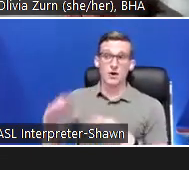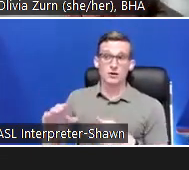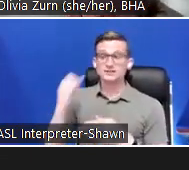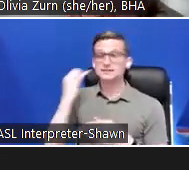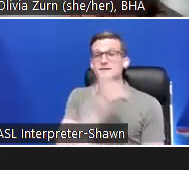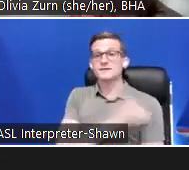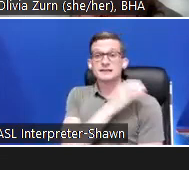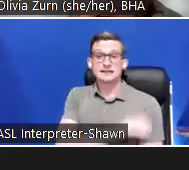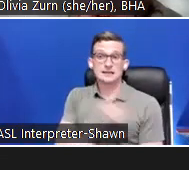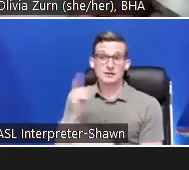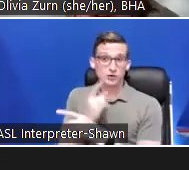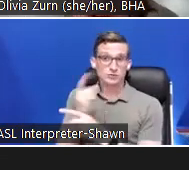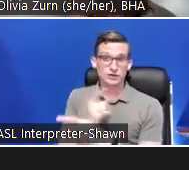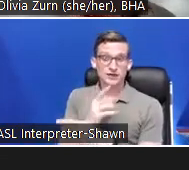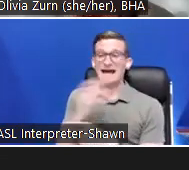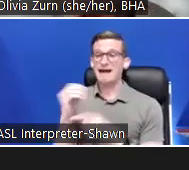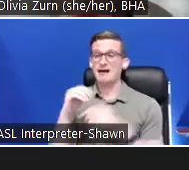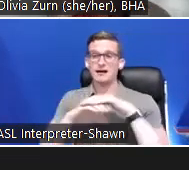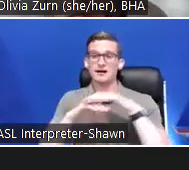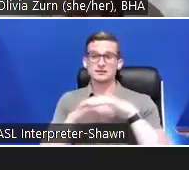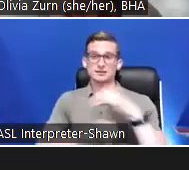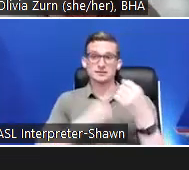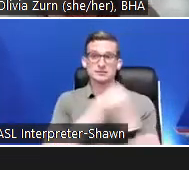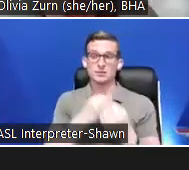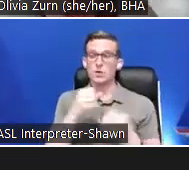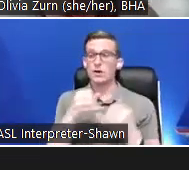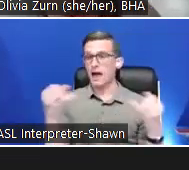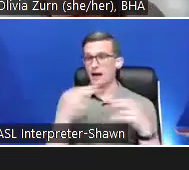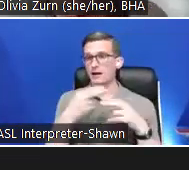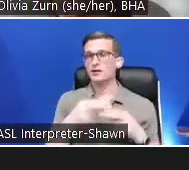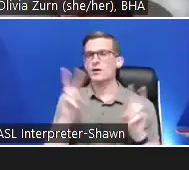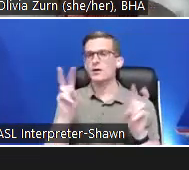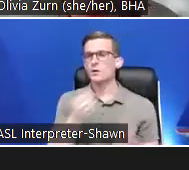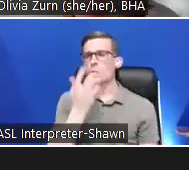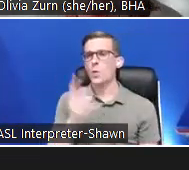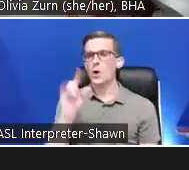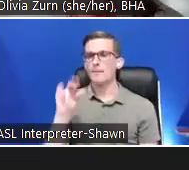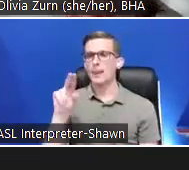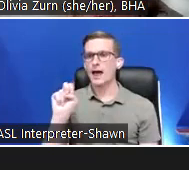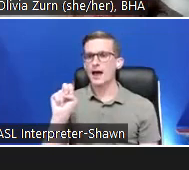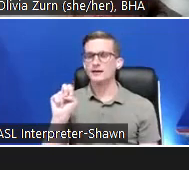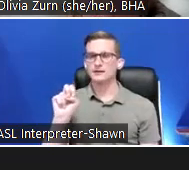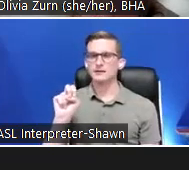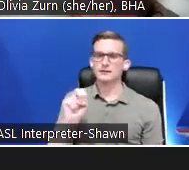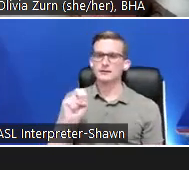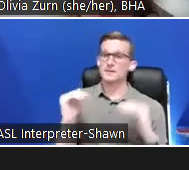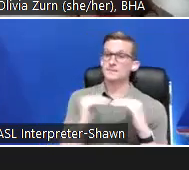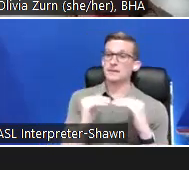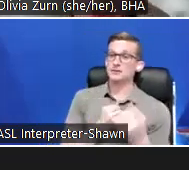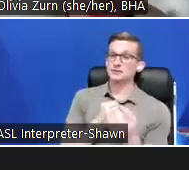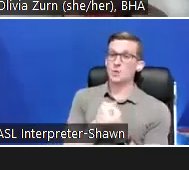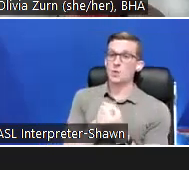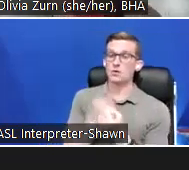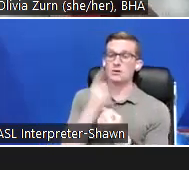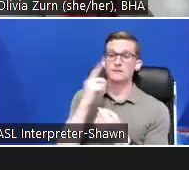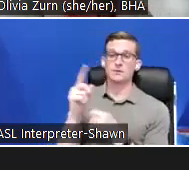to a support line, also known as a warm line, provided by peer support professionals. Peer support professionals